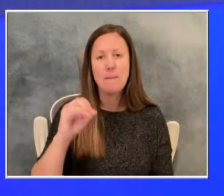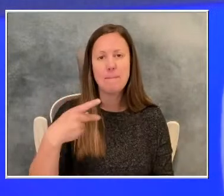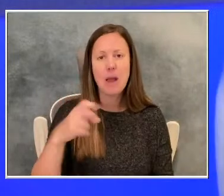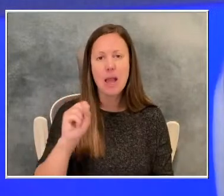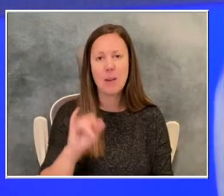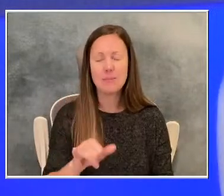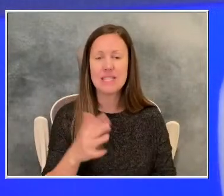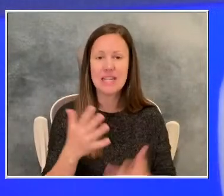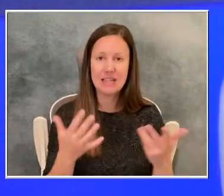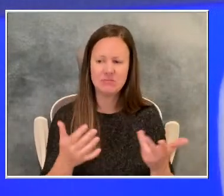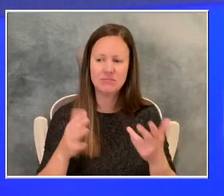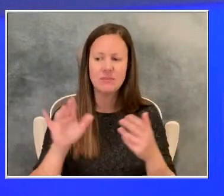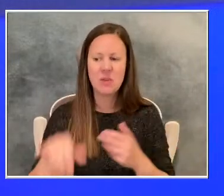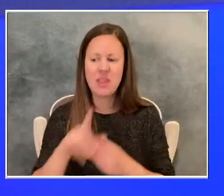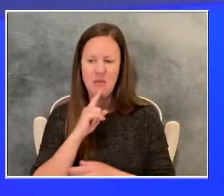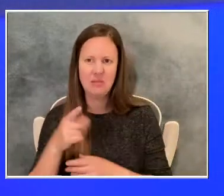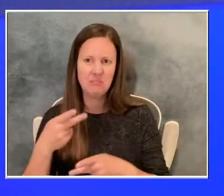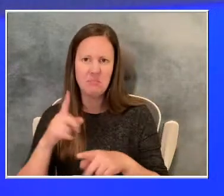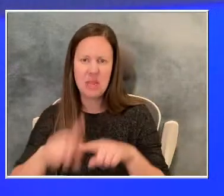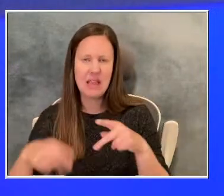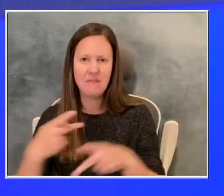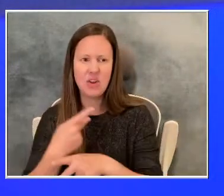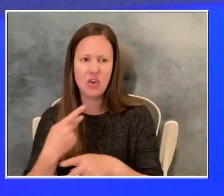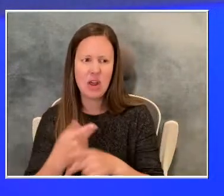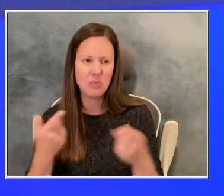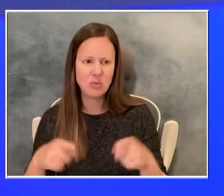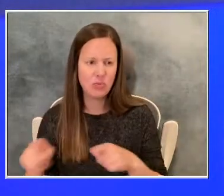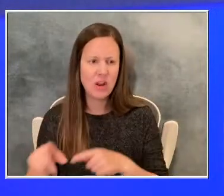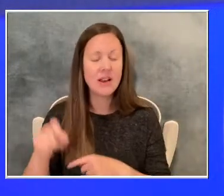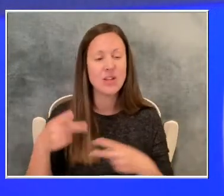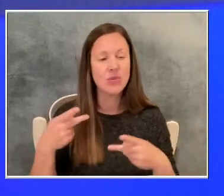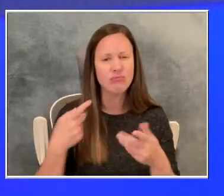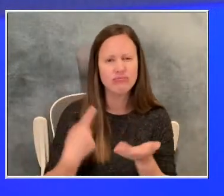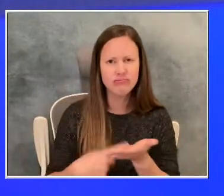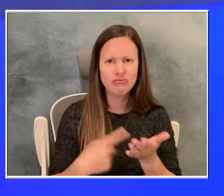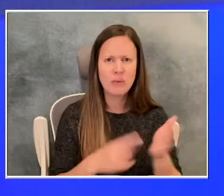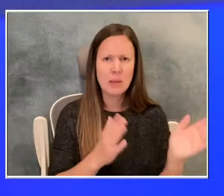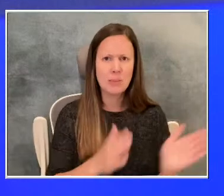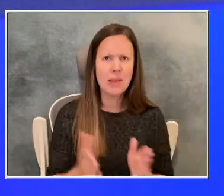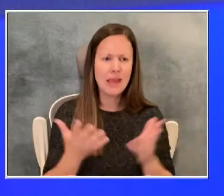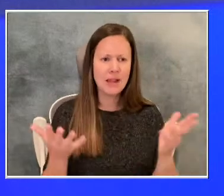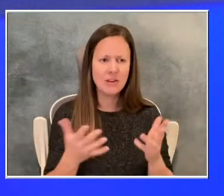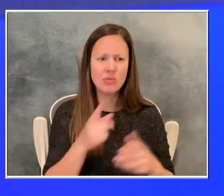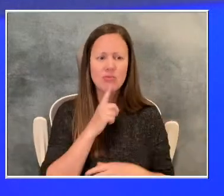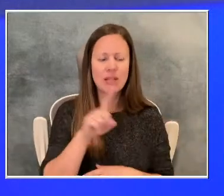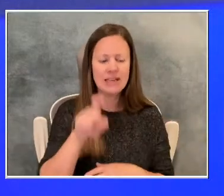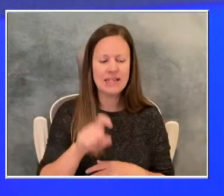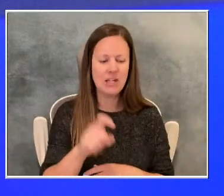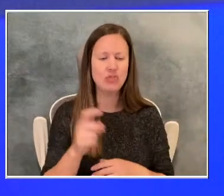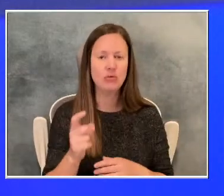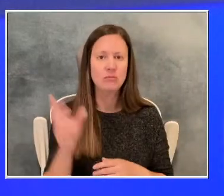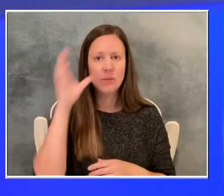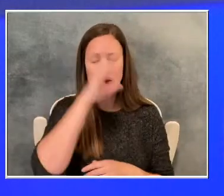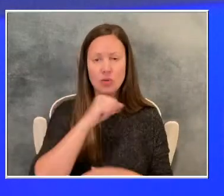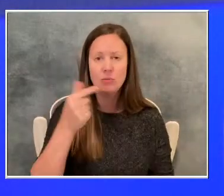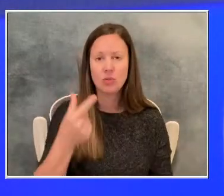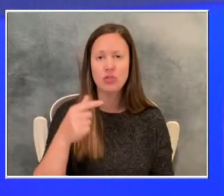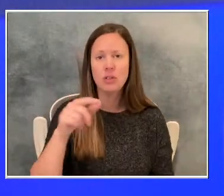going on, then we have to kind of discuss what the plan is and treat it like a GVHD. Because graft versus host